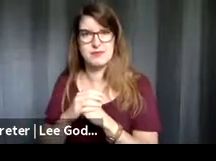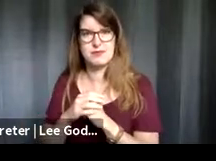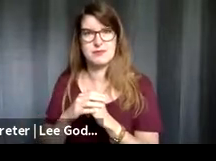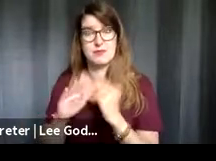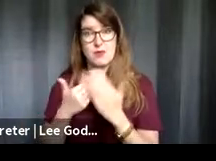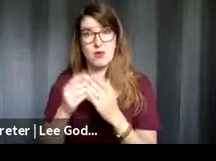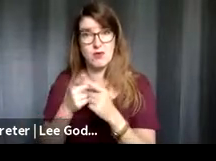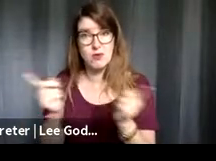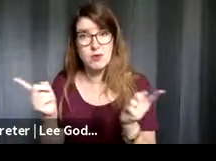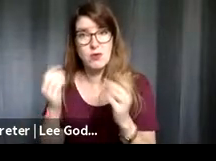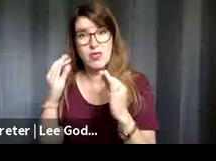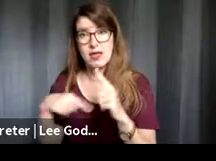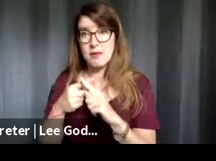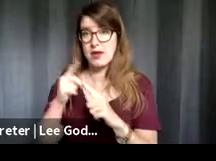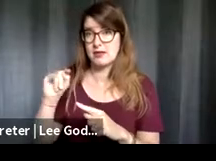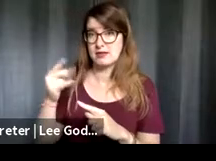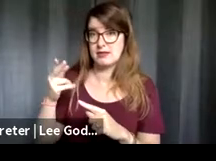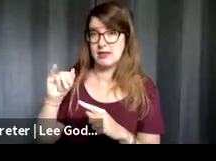all of you that are thinking about tithing.